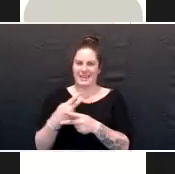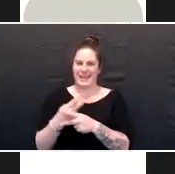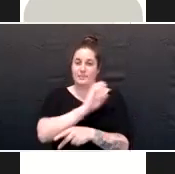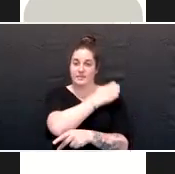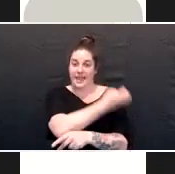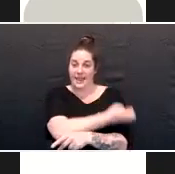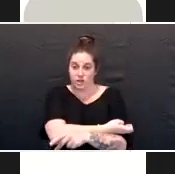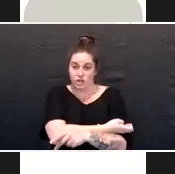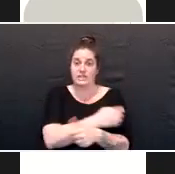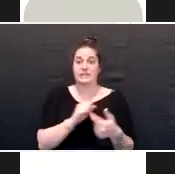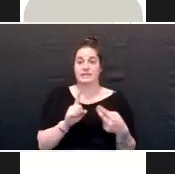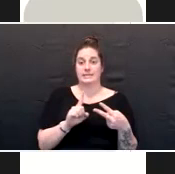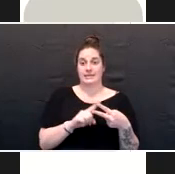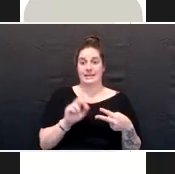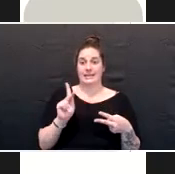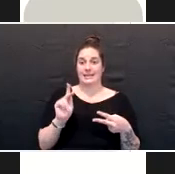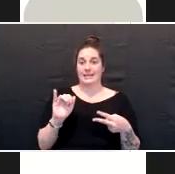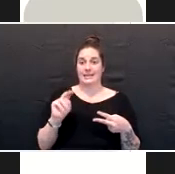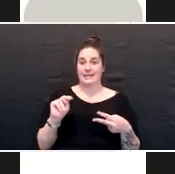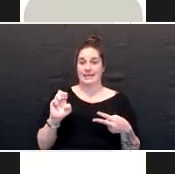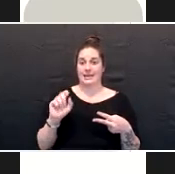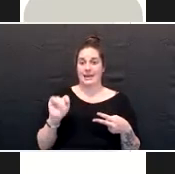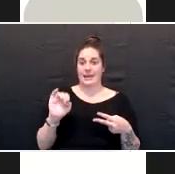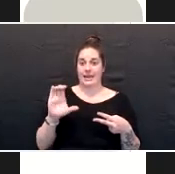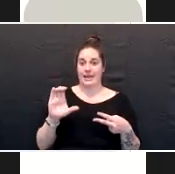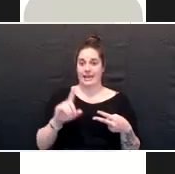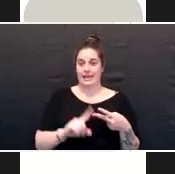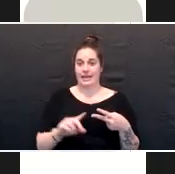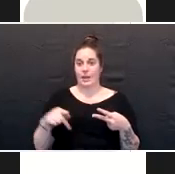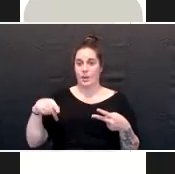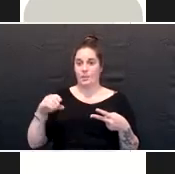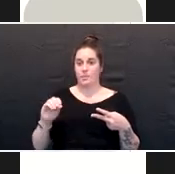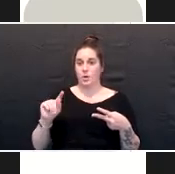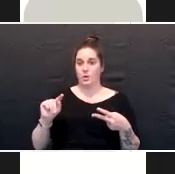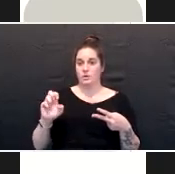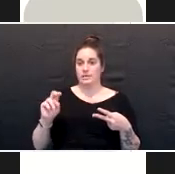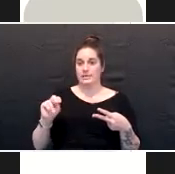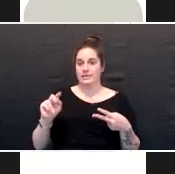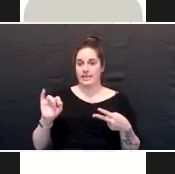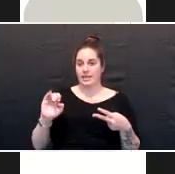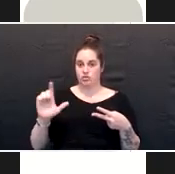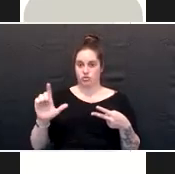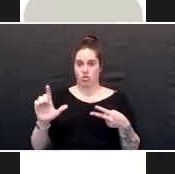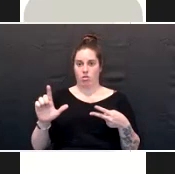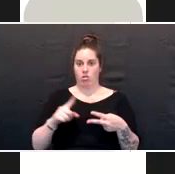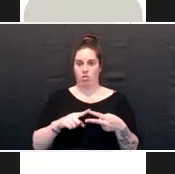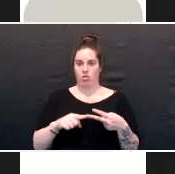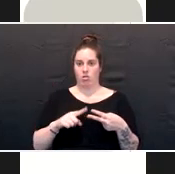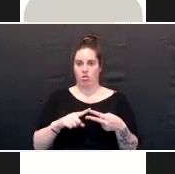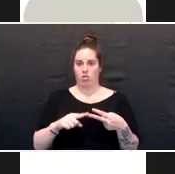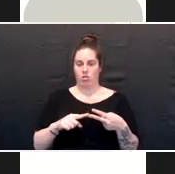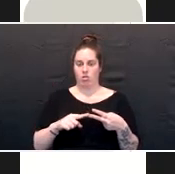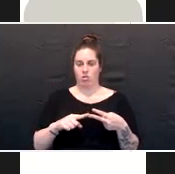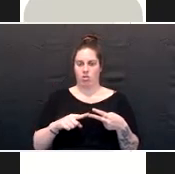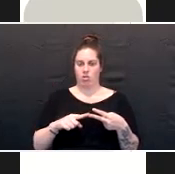are kinetic and potential energy. Okay. And when we focus on kinetic and potential energy, we can